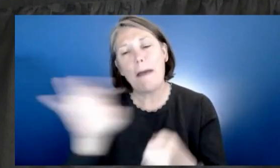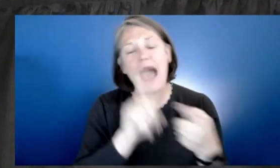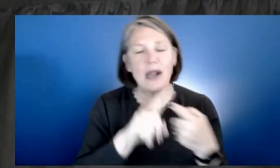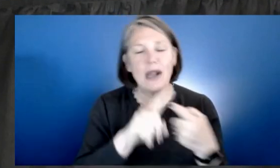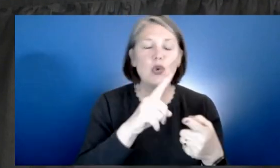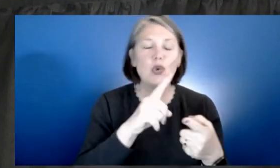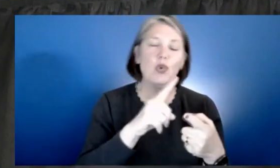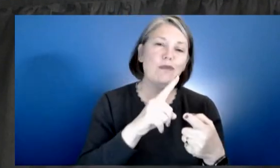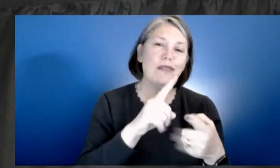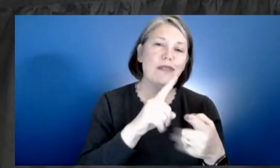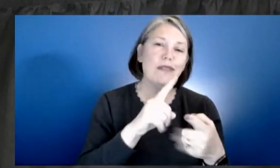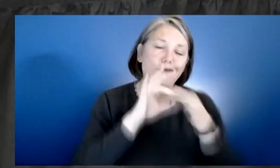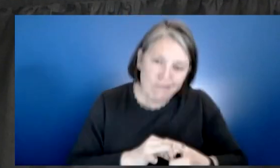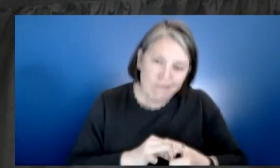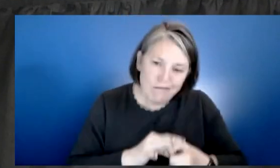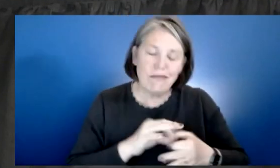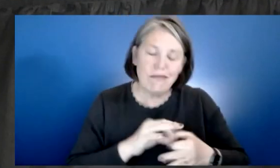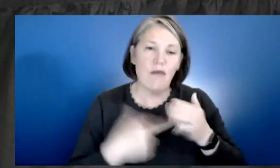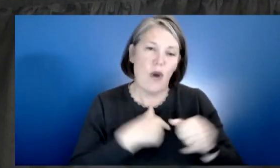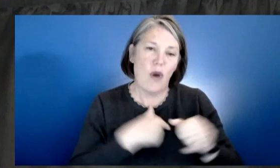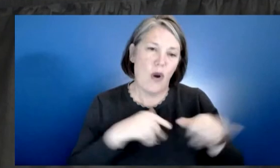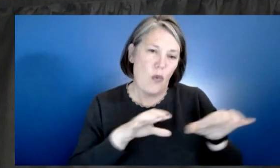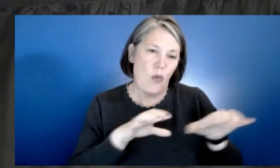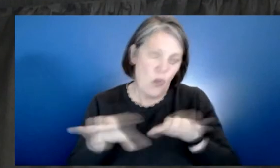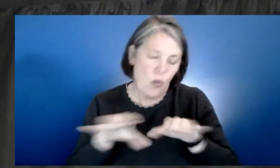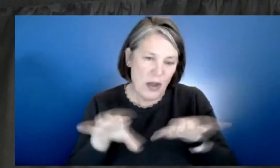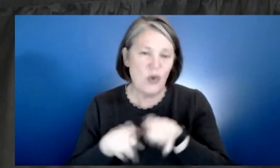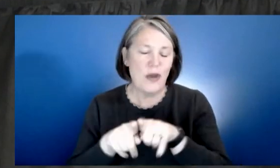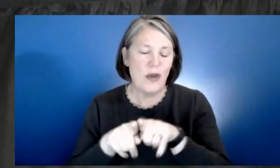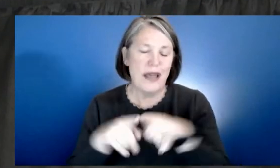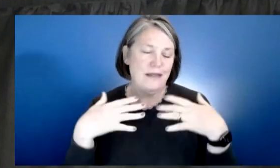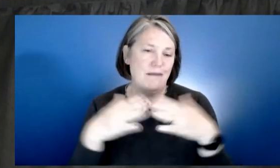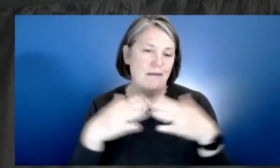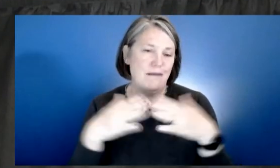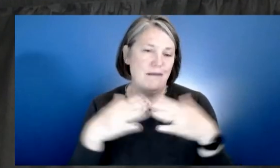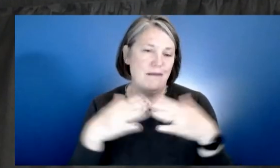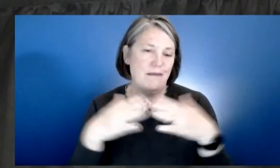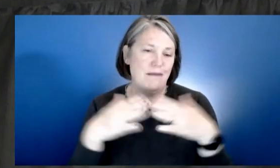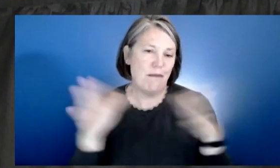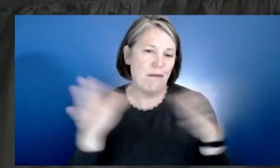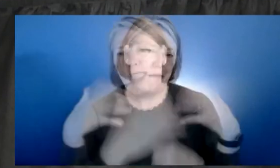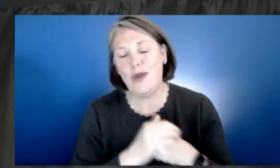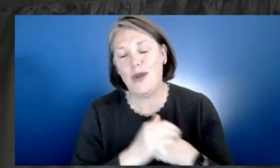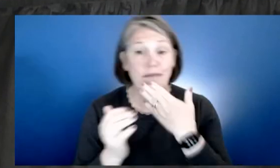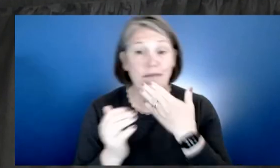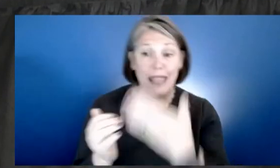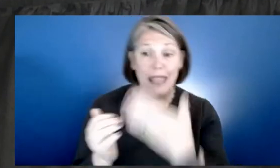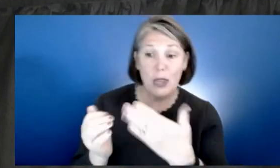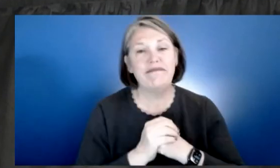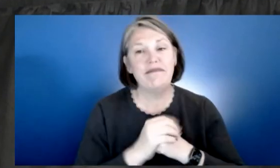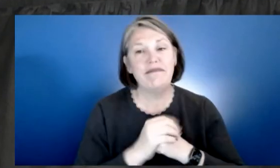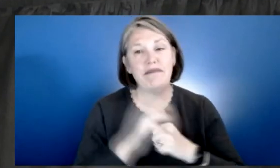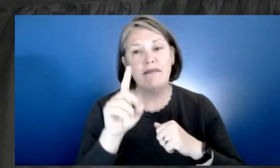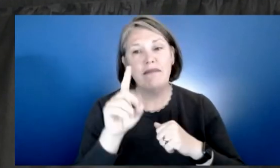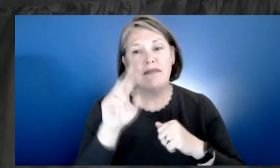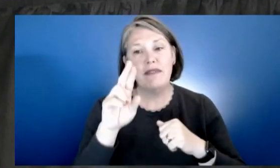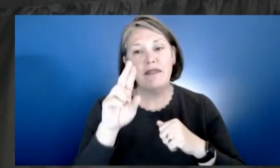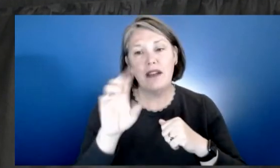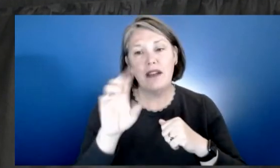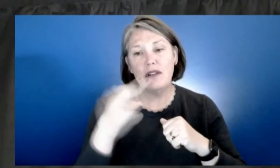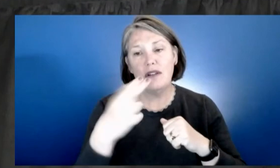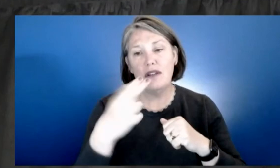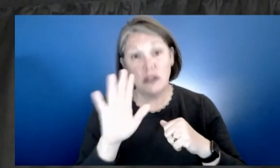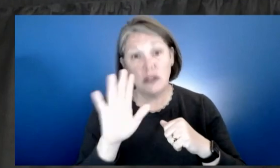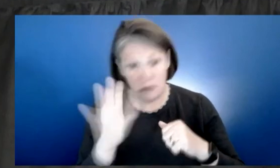of what it is we actually do as a public health agency. Thank you, Megan. Thank you. Other board member comments? Yes,